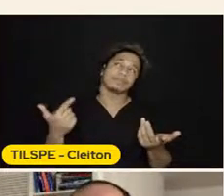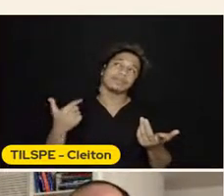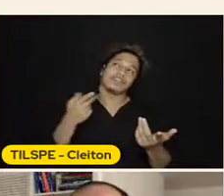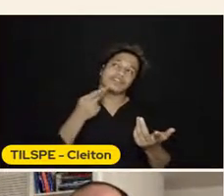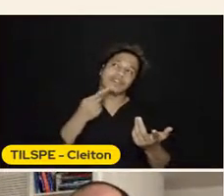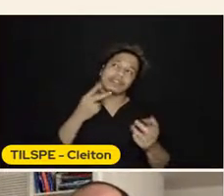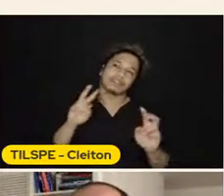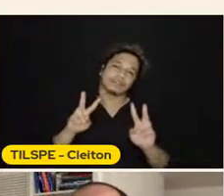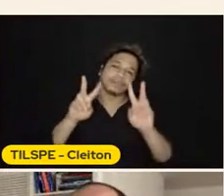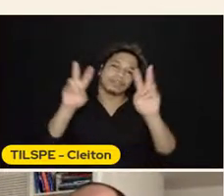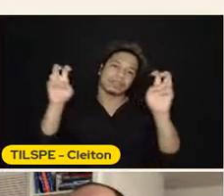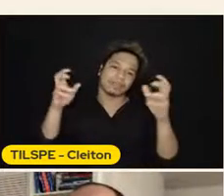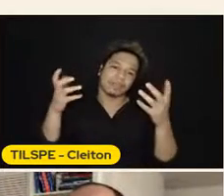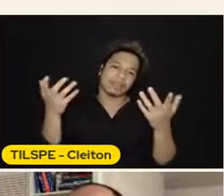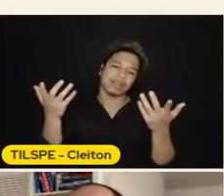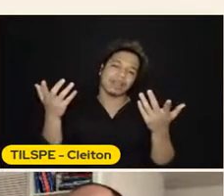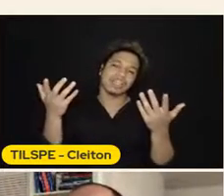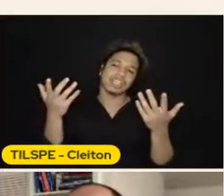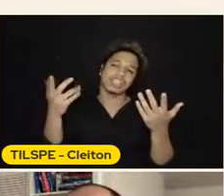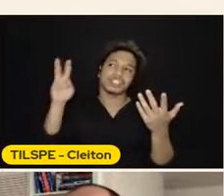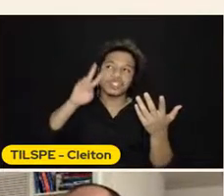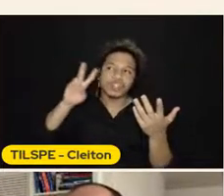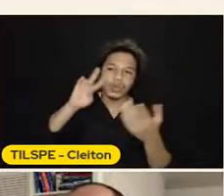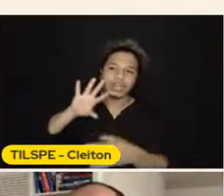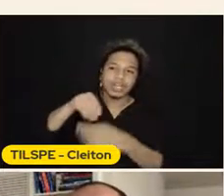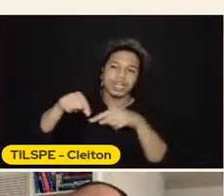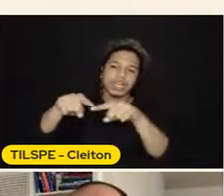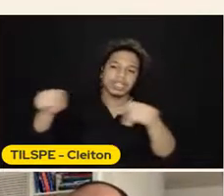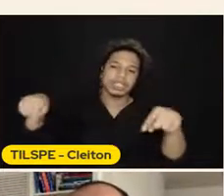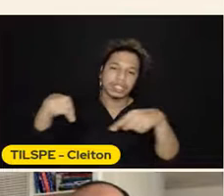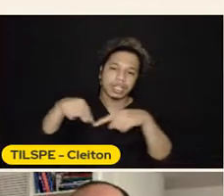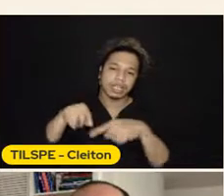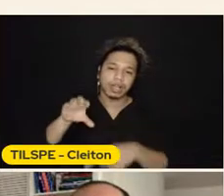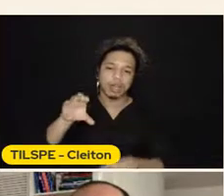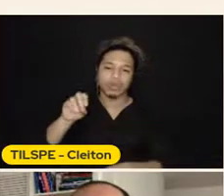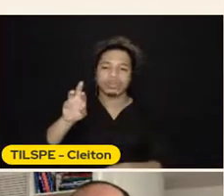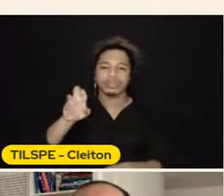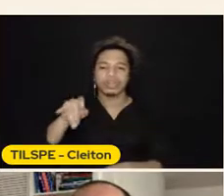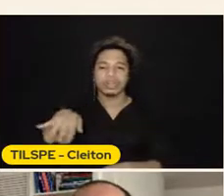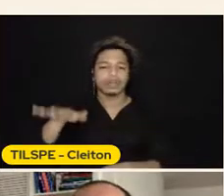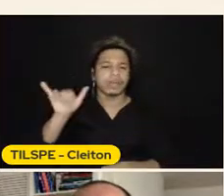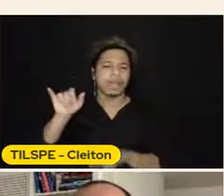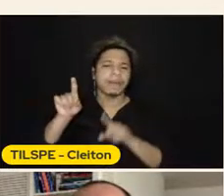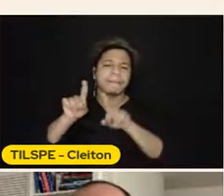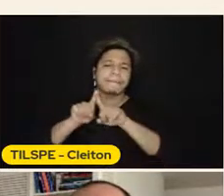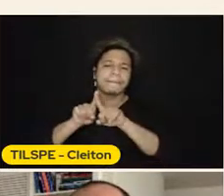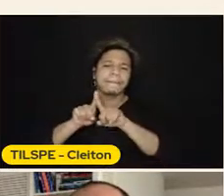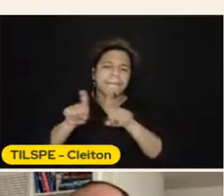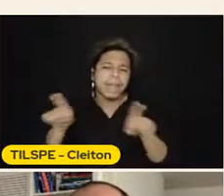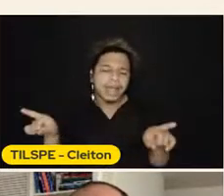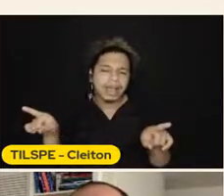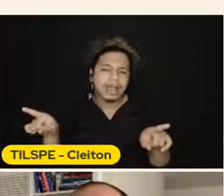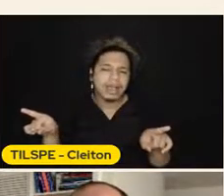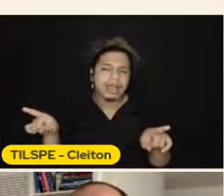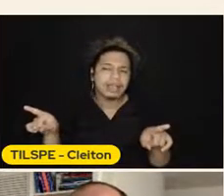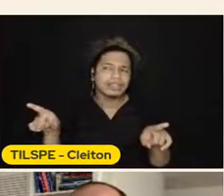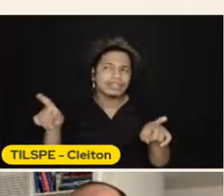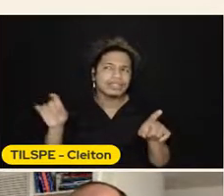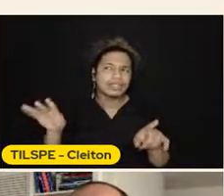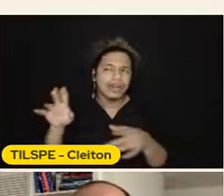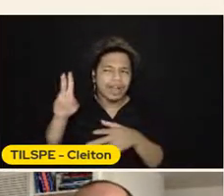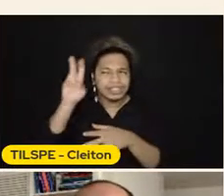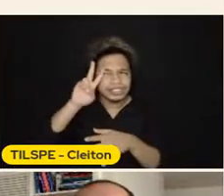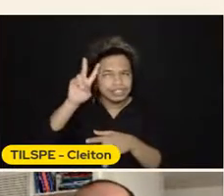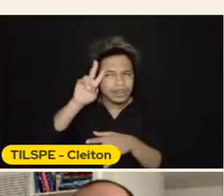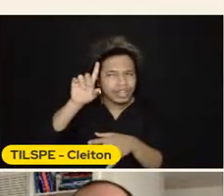area classrooms, but not just seeing stories as fun, as gripping or colorful, but